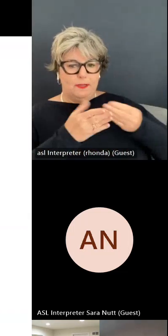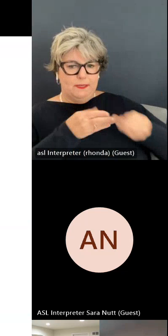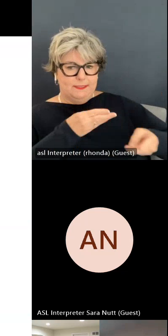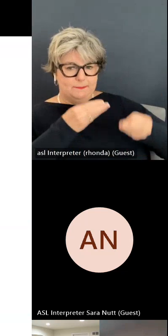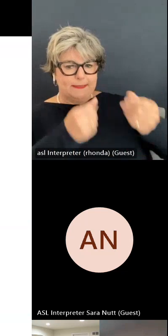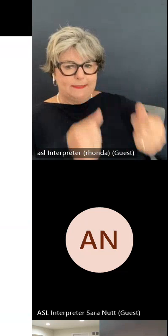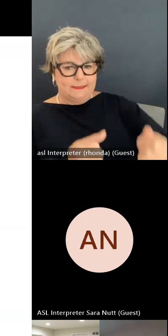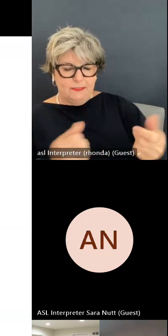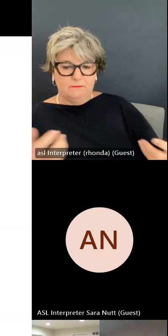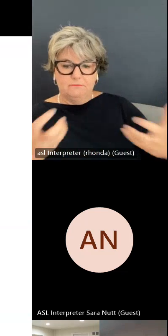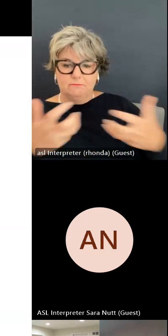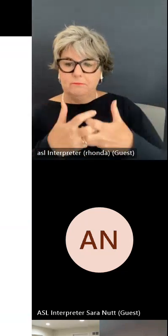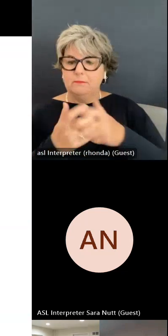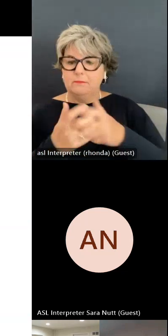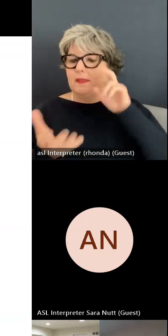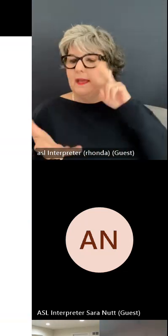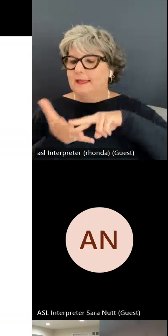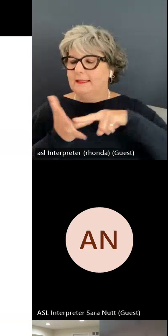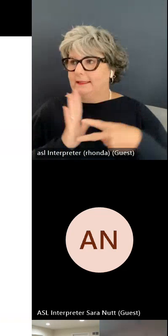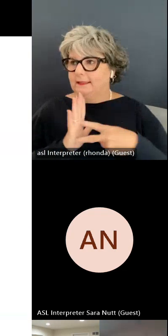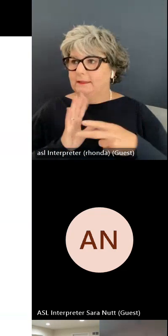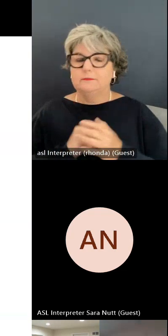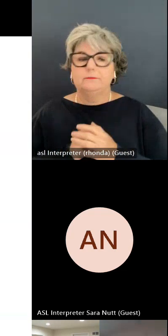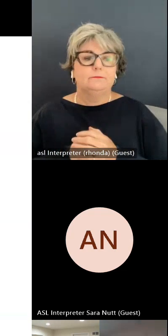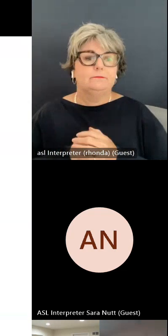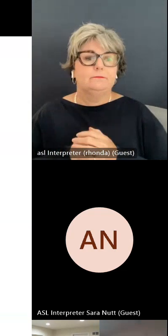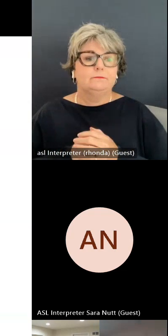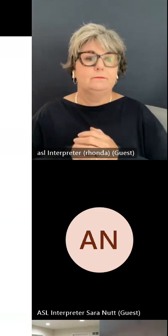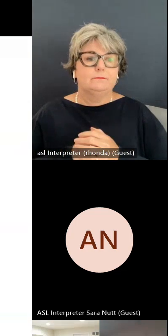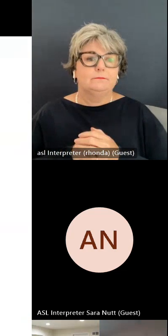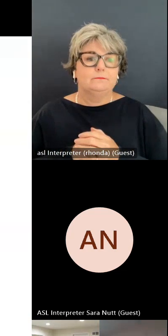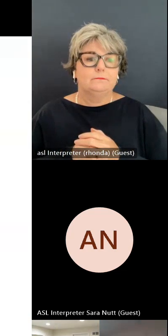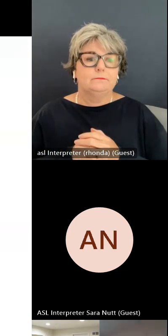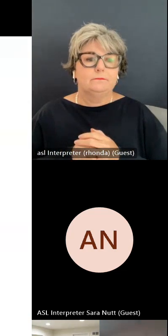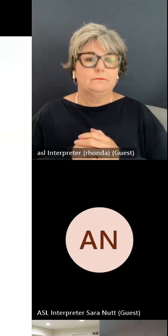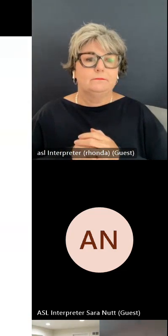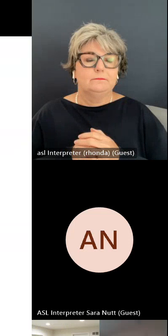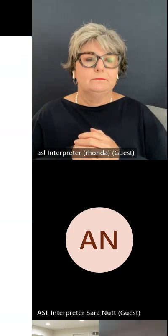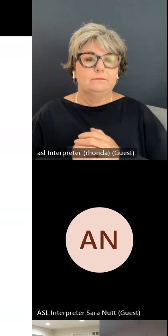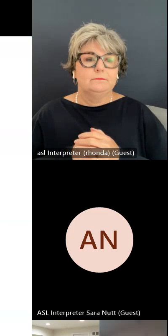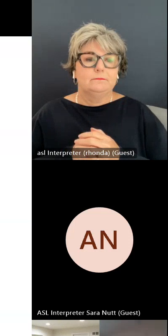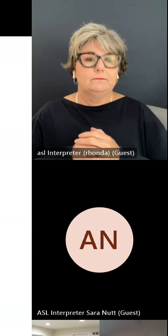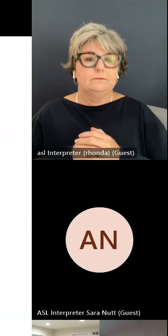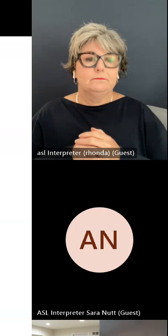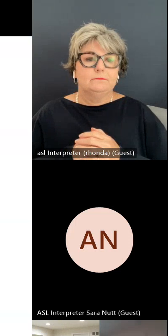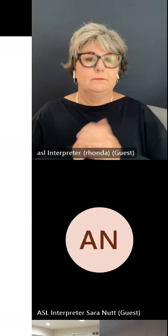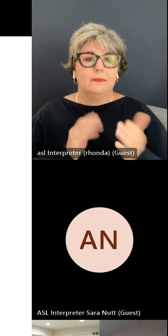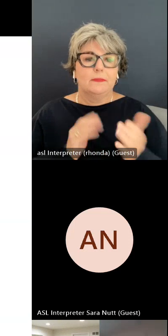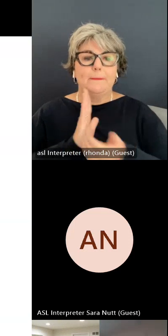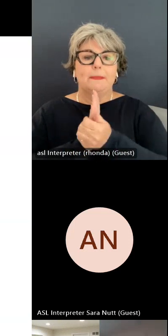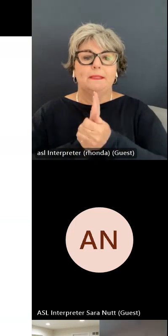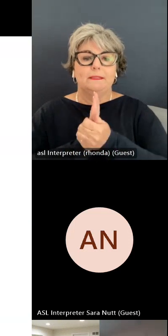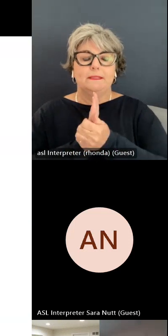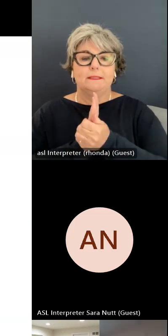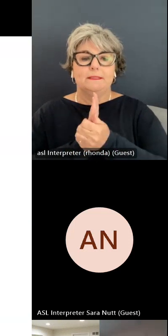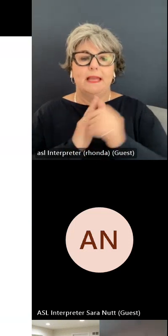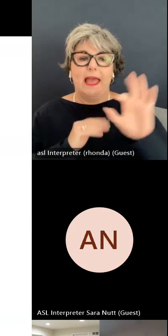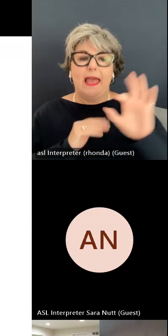the way that they intended. And then we also have seen through the Appendix